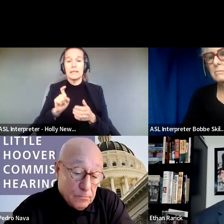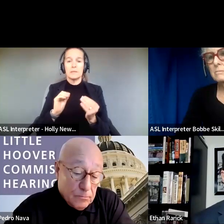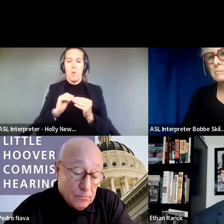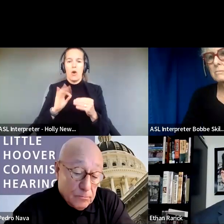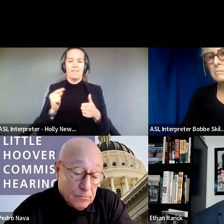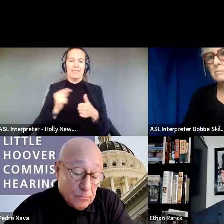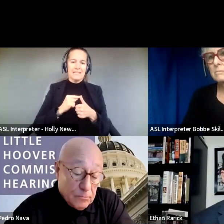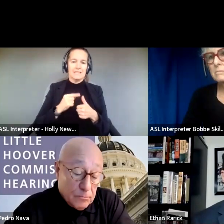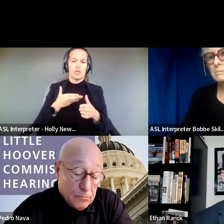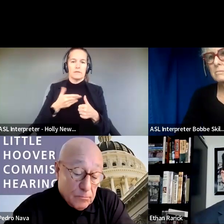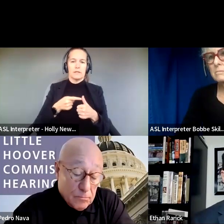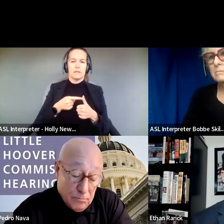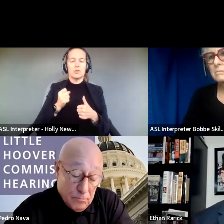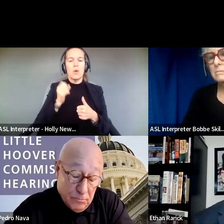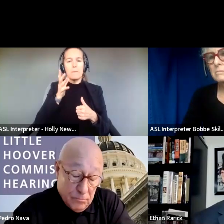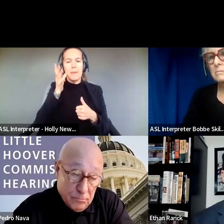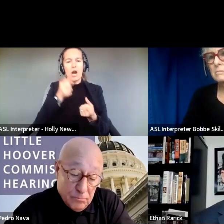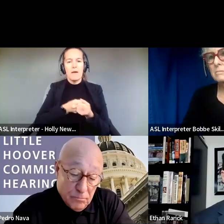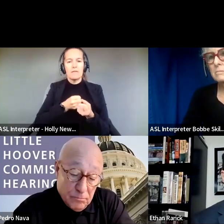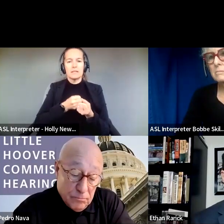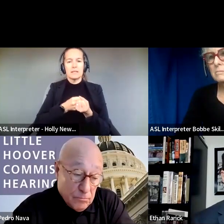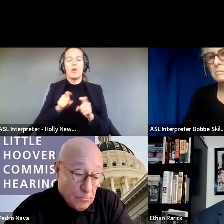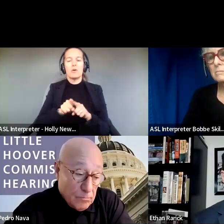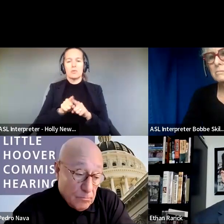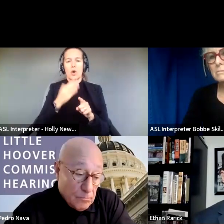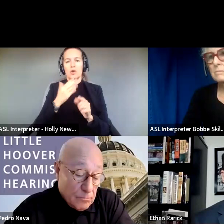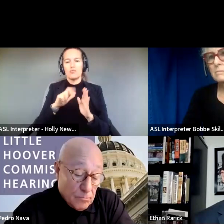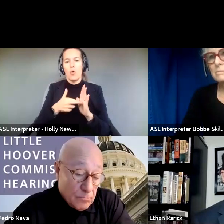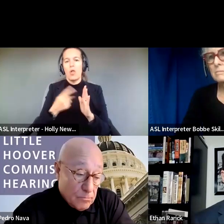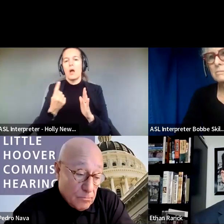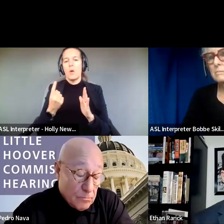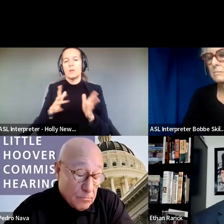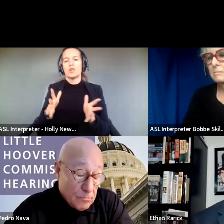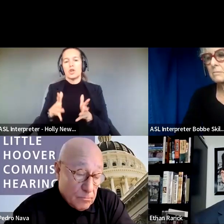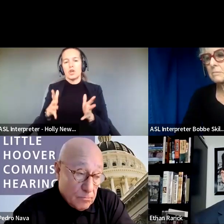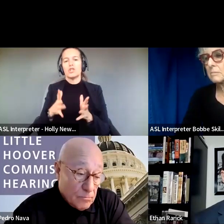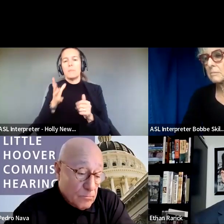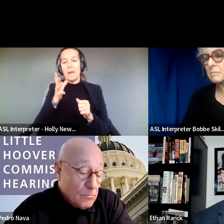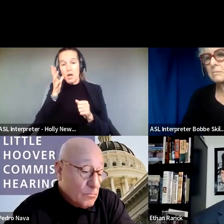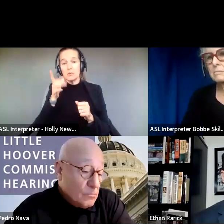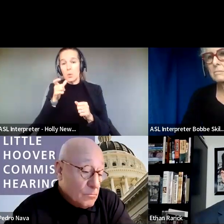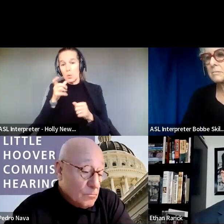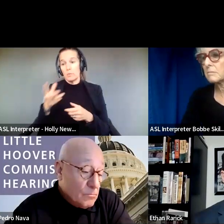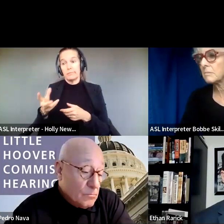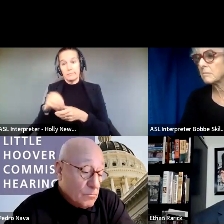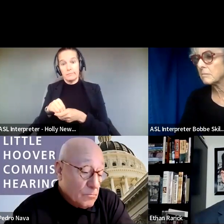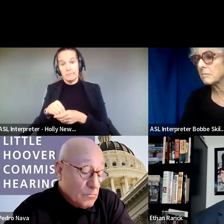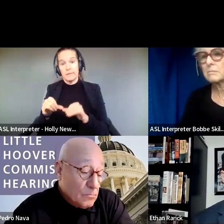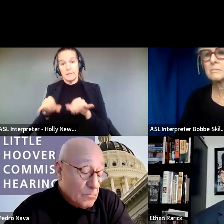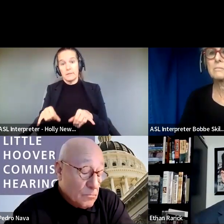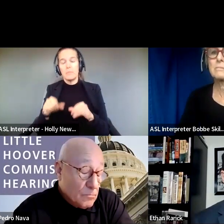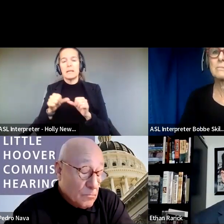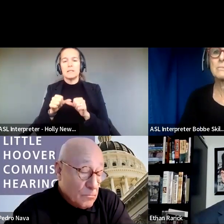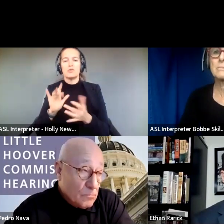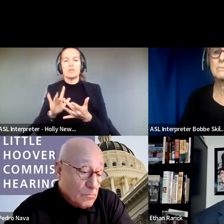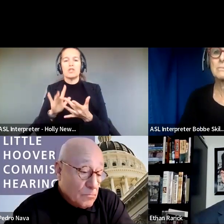this service. So parent advocacy is also a good role. And I always encourage parents who have been in the system to continue to